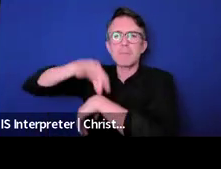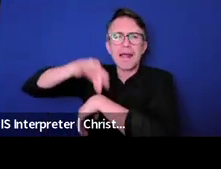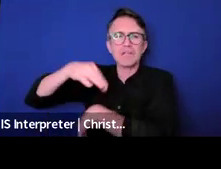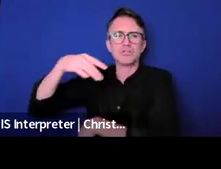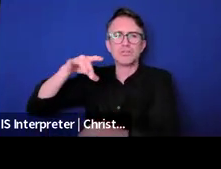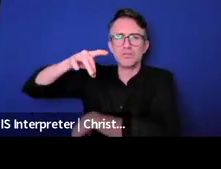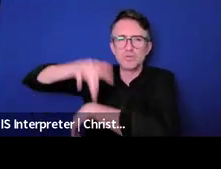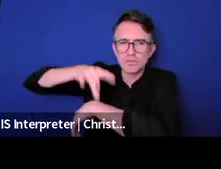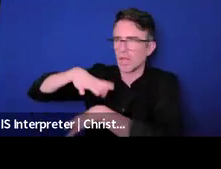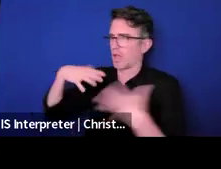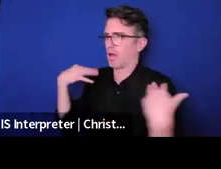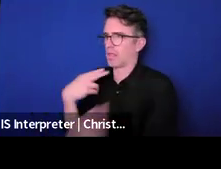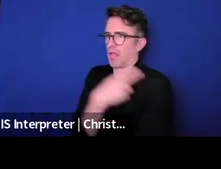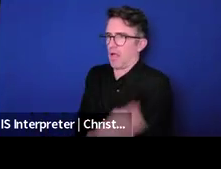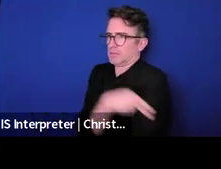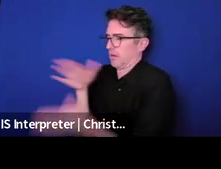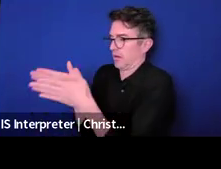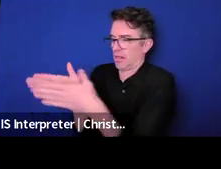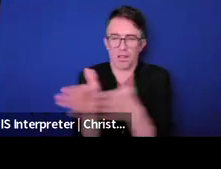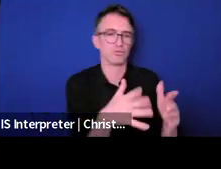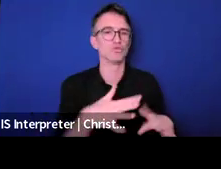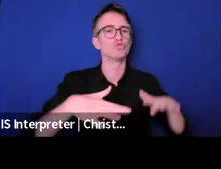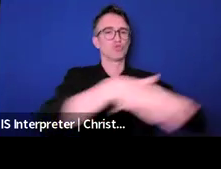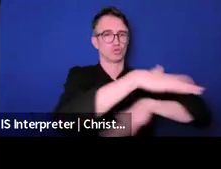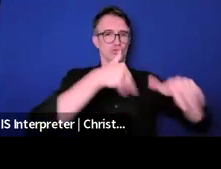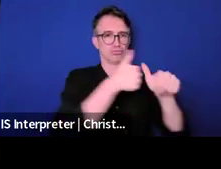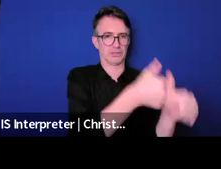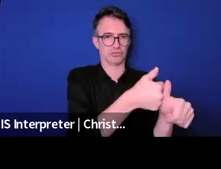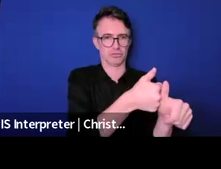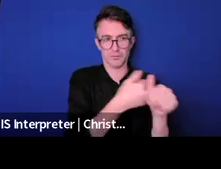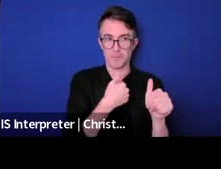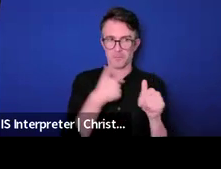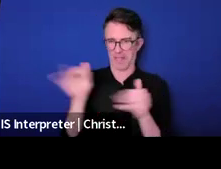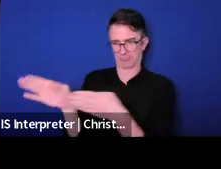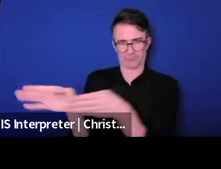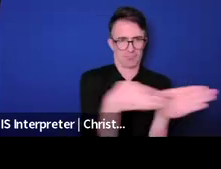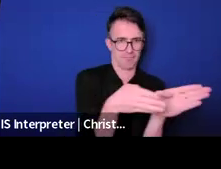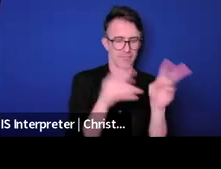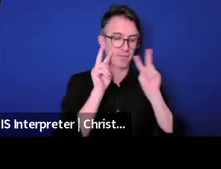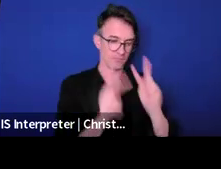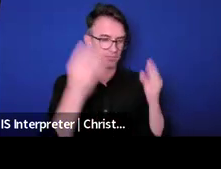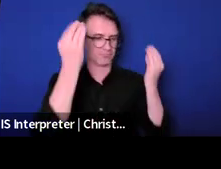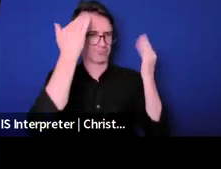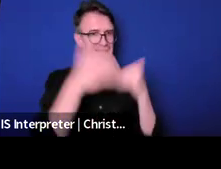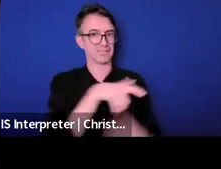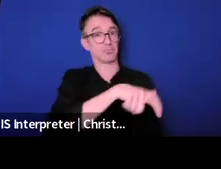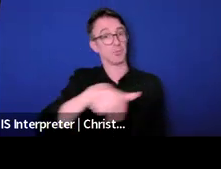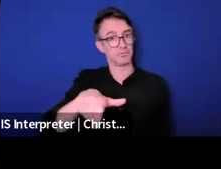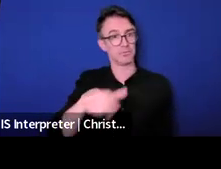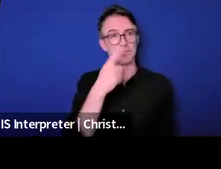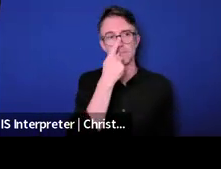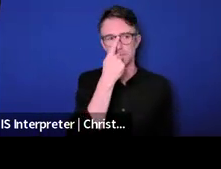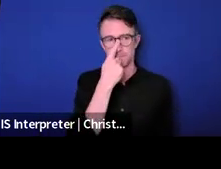have functionality at the heart of disability assessment with linkages to other sectors, including